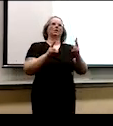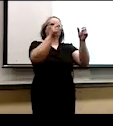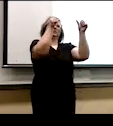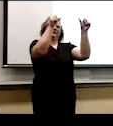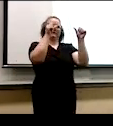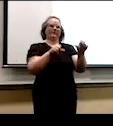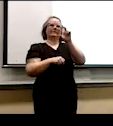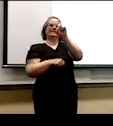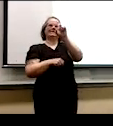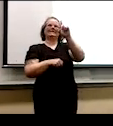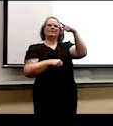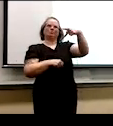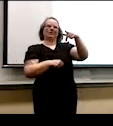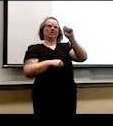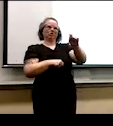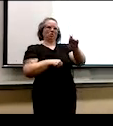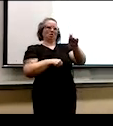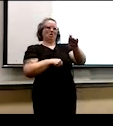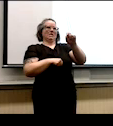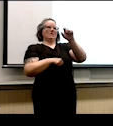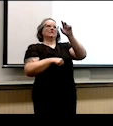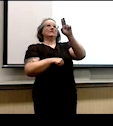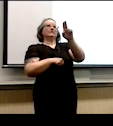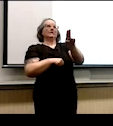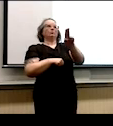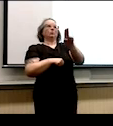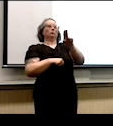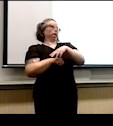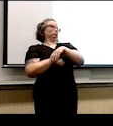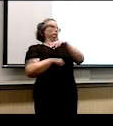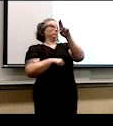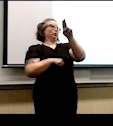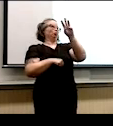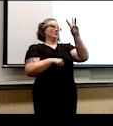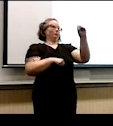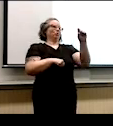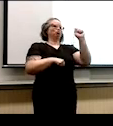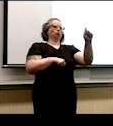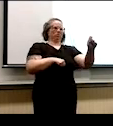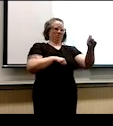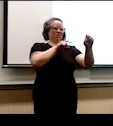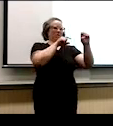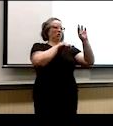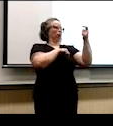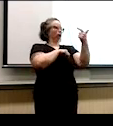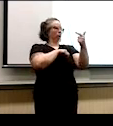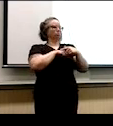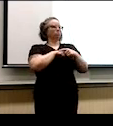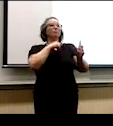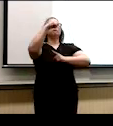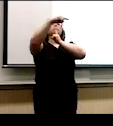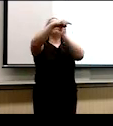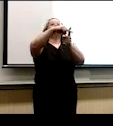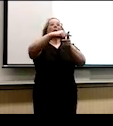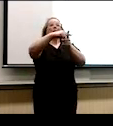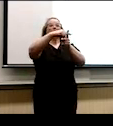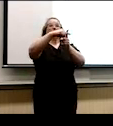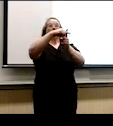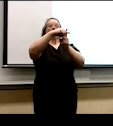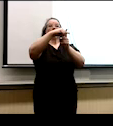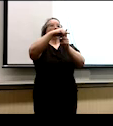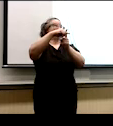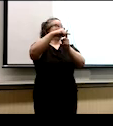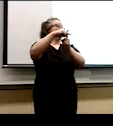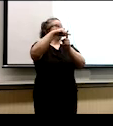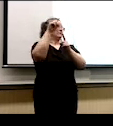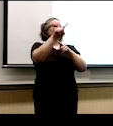ddp.uwo.ca. And also, would you please be sure to complete your evaluations? I will send you a link for an online And evaluation.